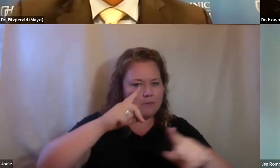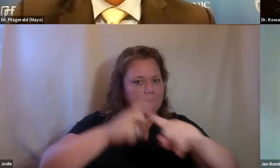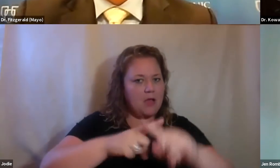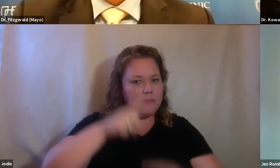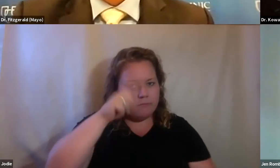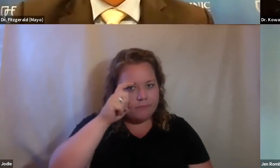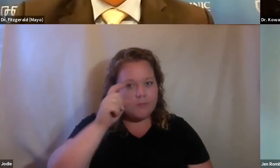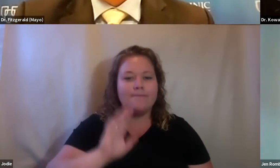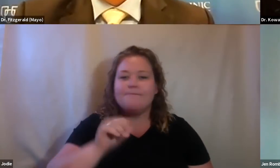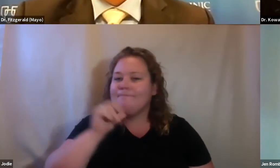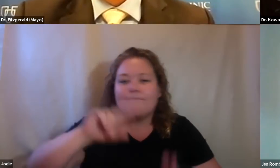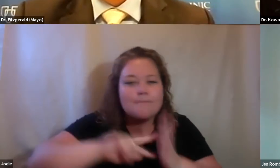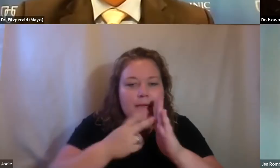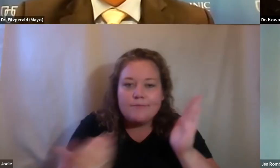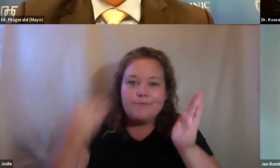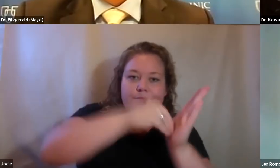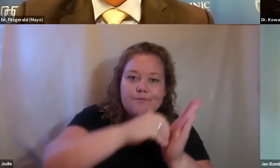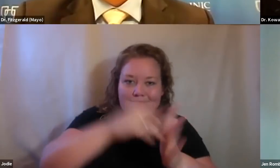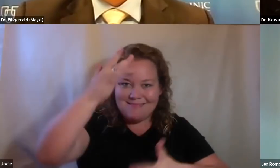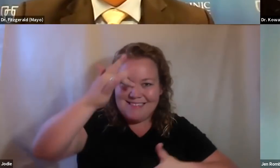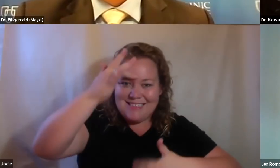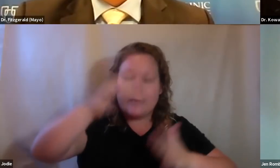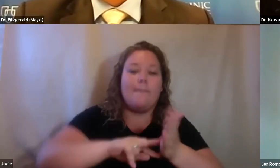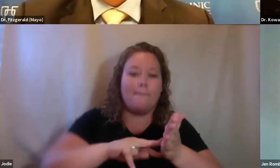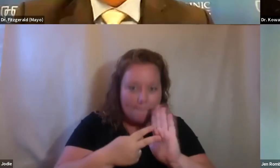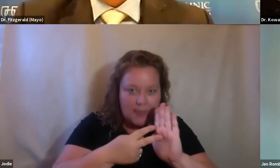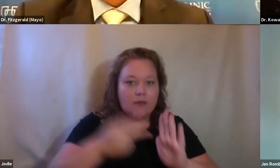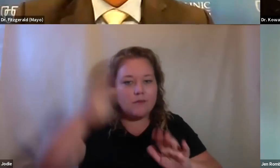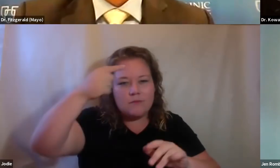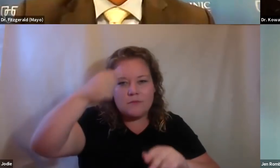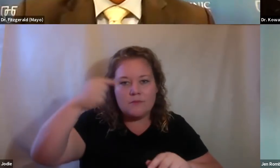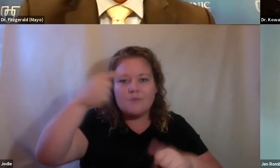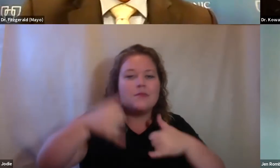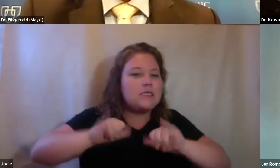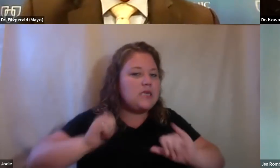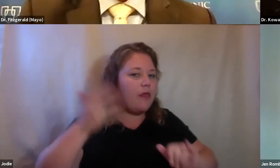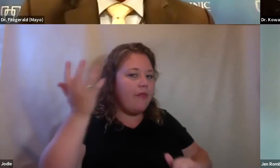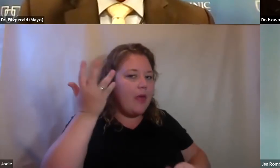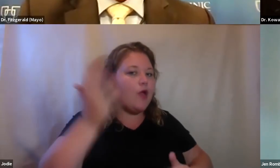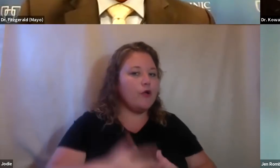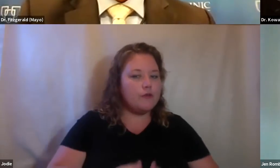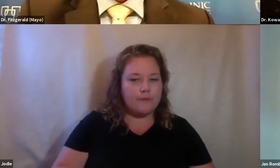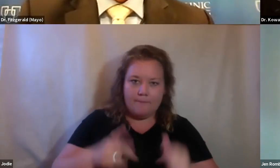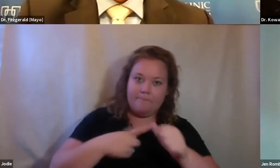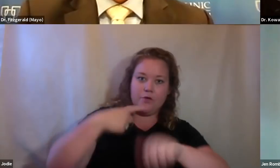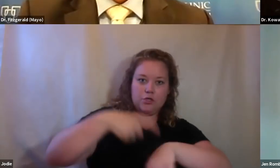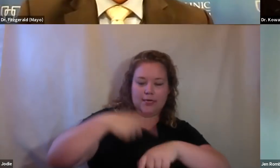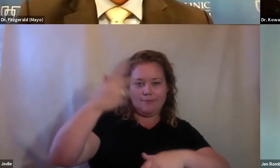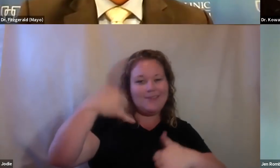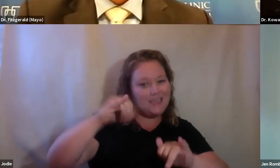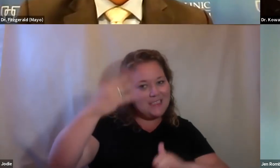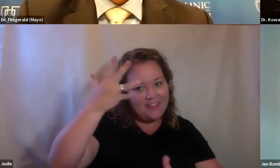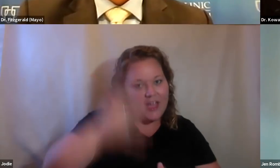And just remember that the virus is still very young, very new. We're still learning a lot about it. And, even